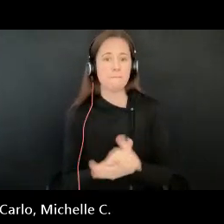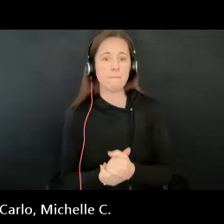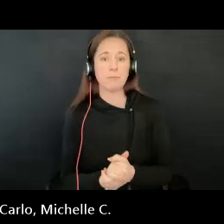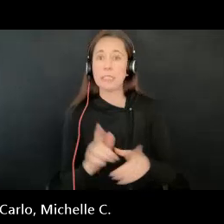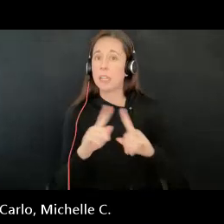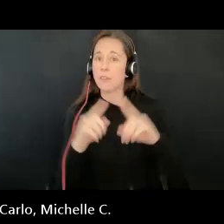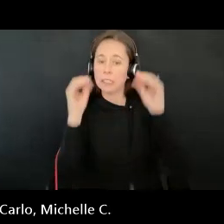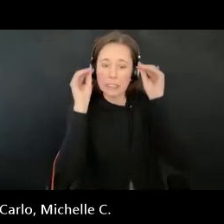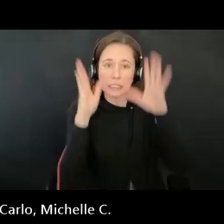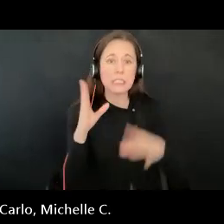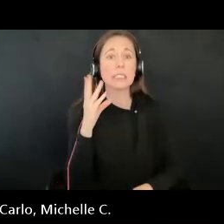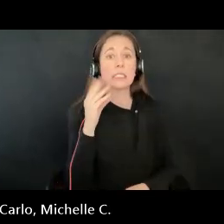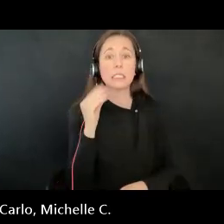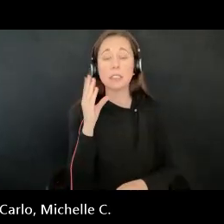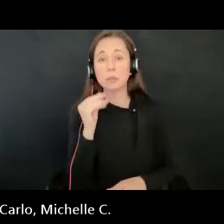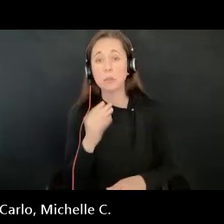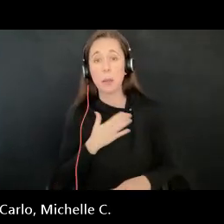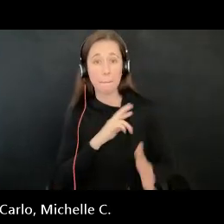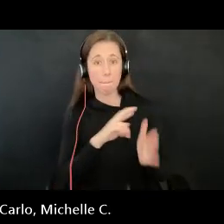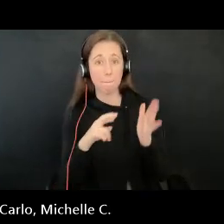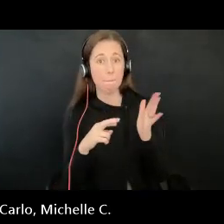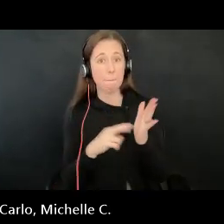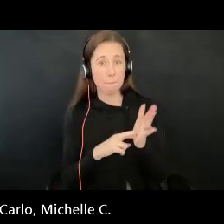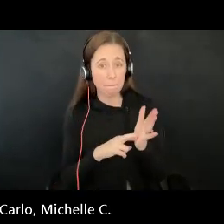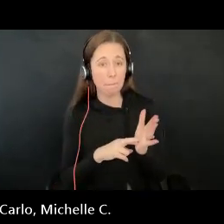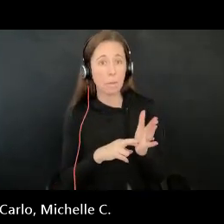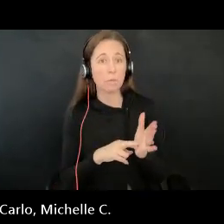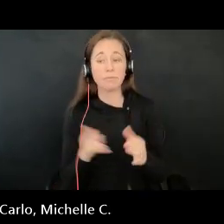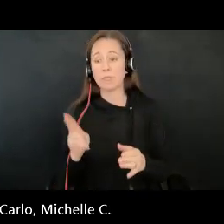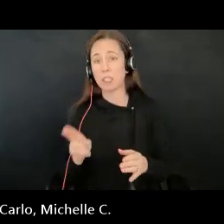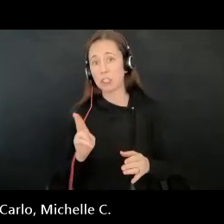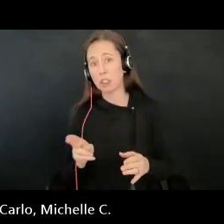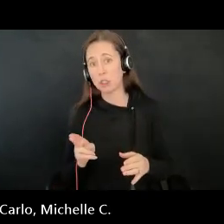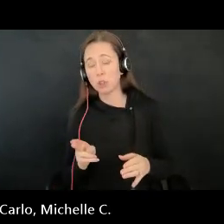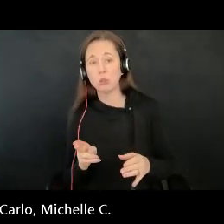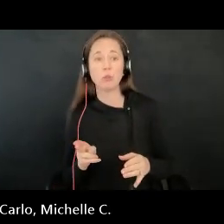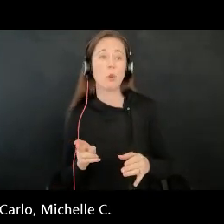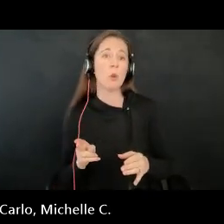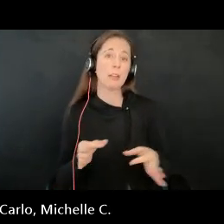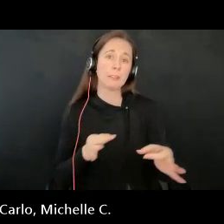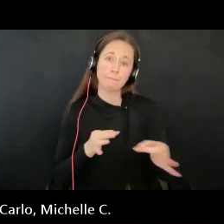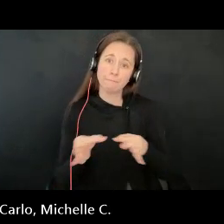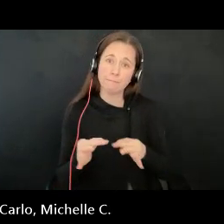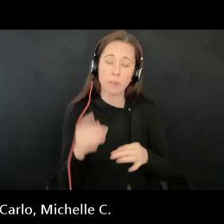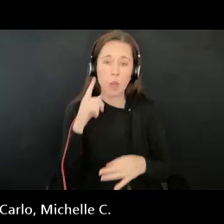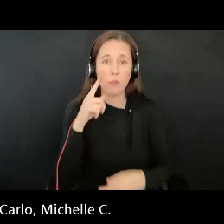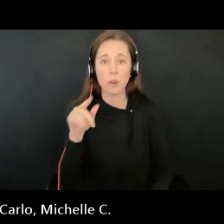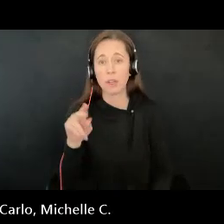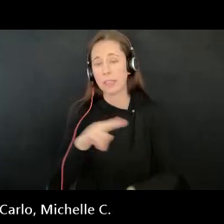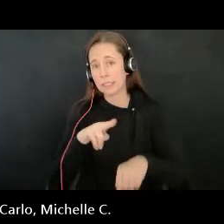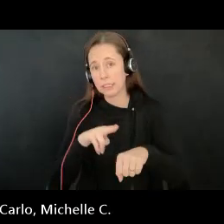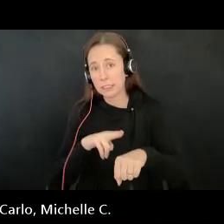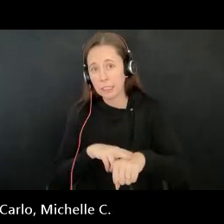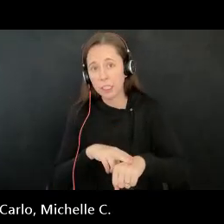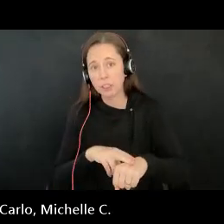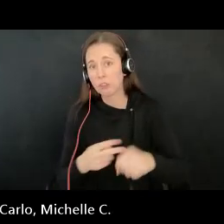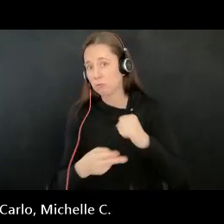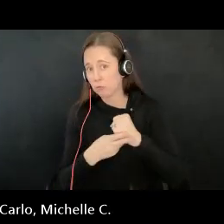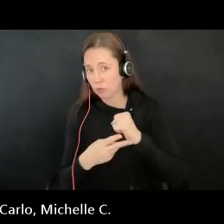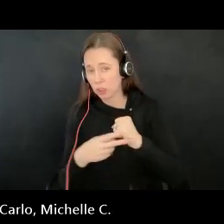experience, my role as a historical interpreter for the Nature Conservancy, my work as an environmental